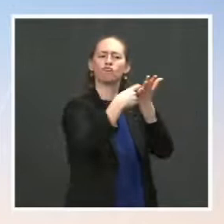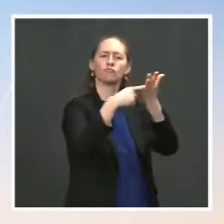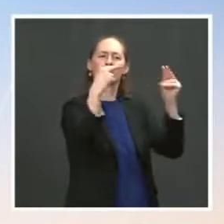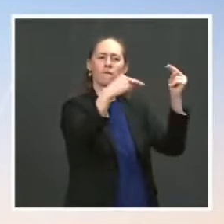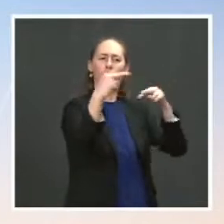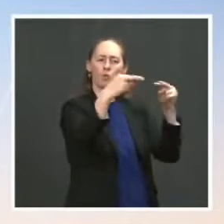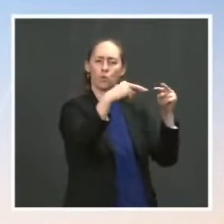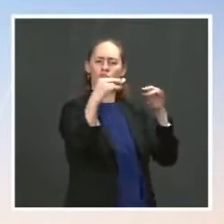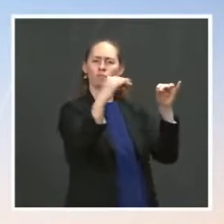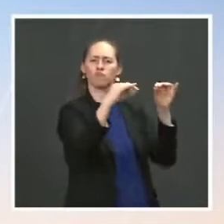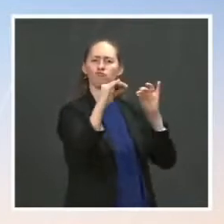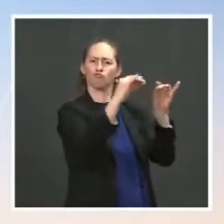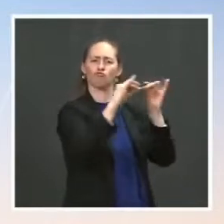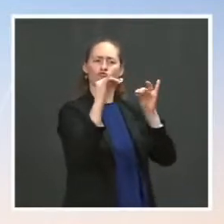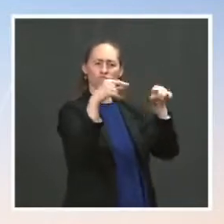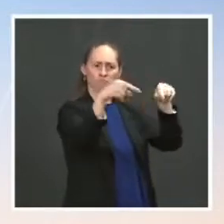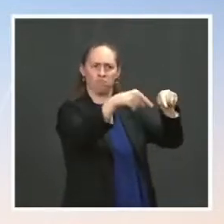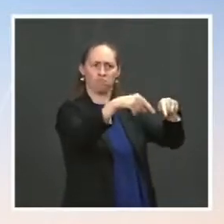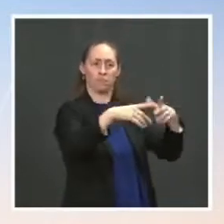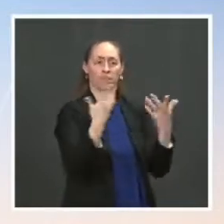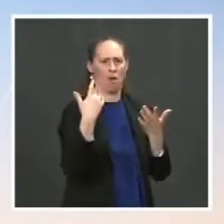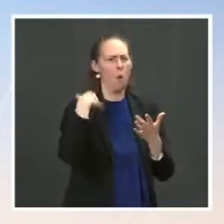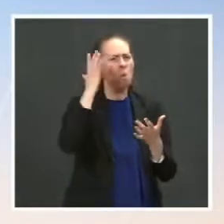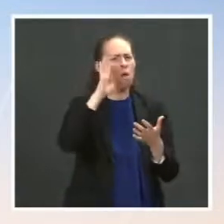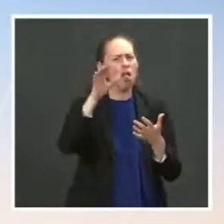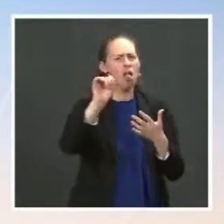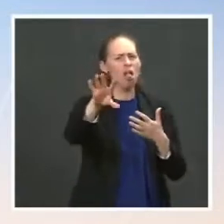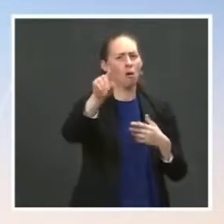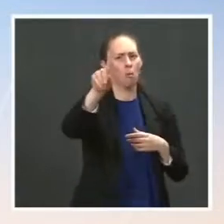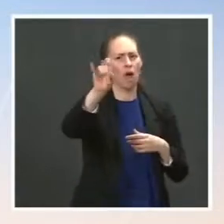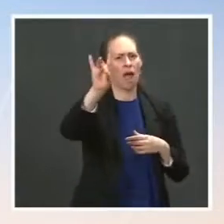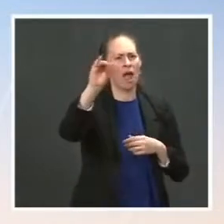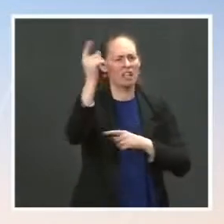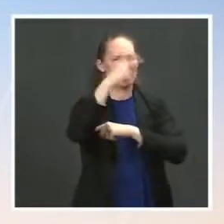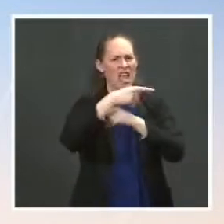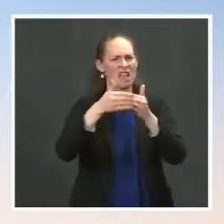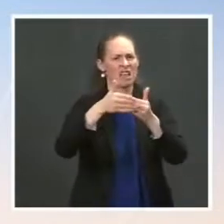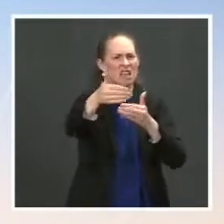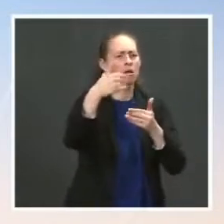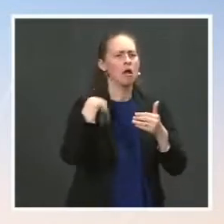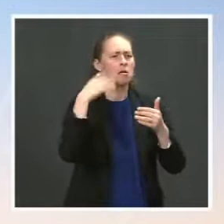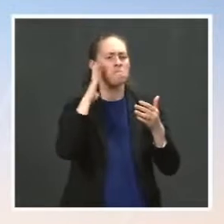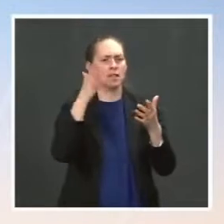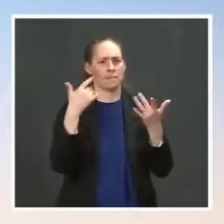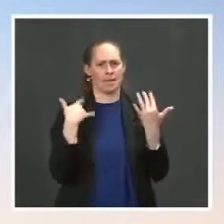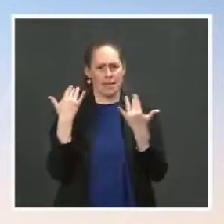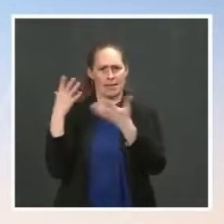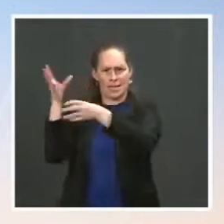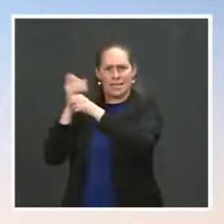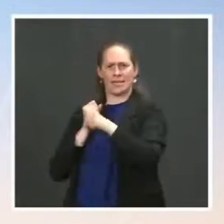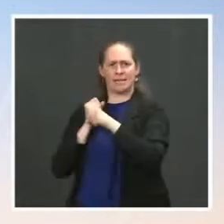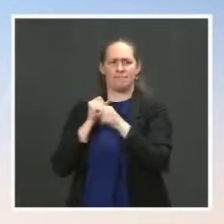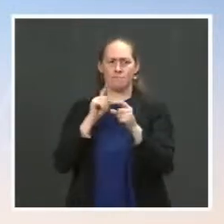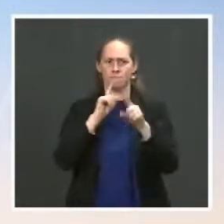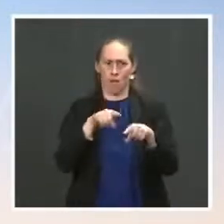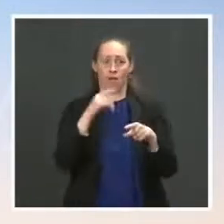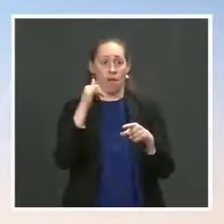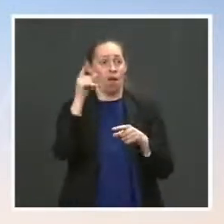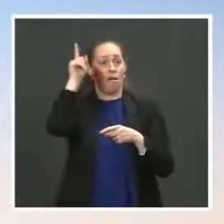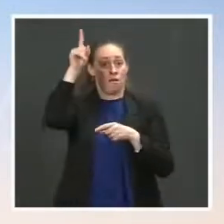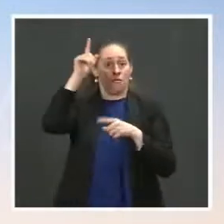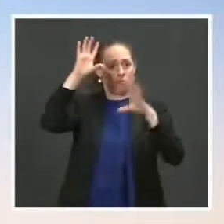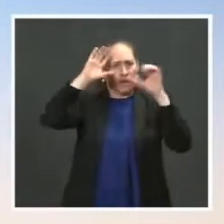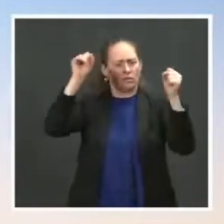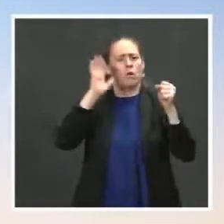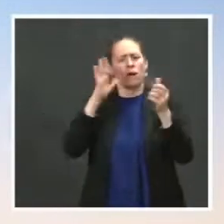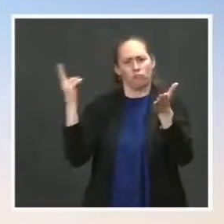is released in 180 days, their work has not even begun yet. He's going to sign it. Once he signs the executive order, it can officially begin.